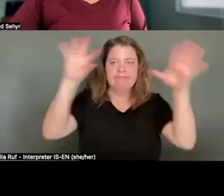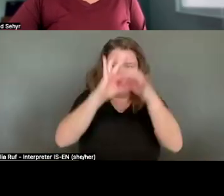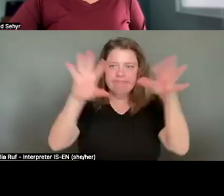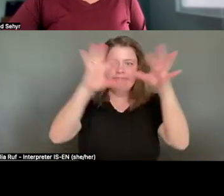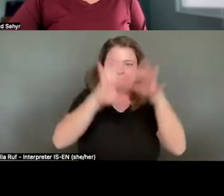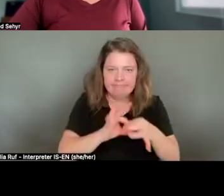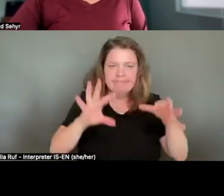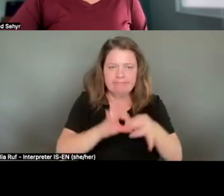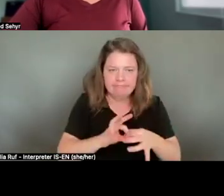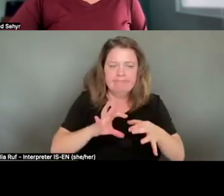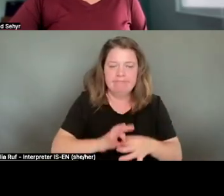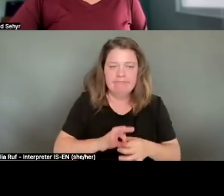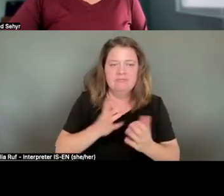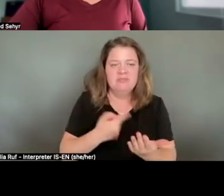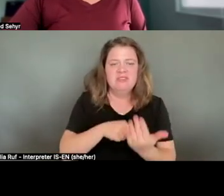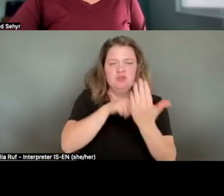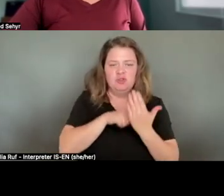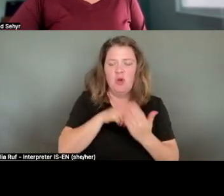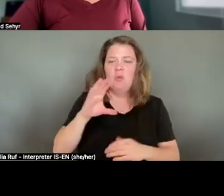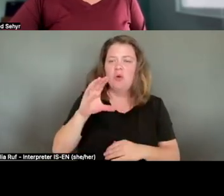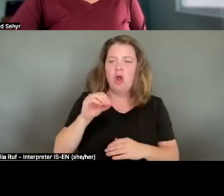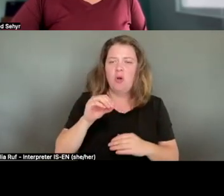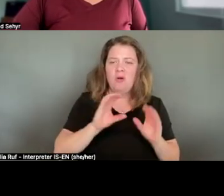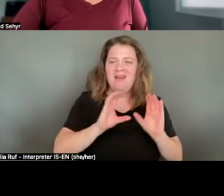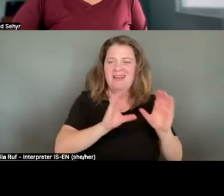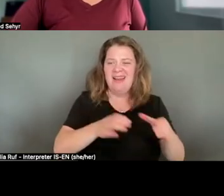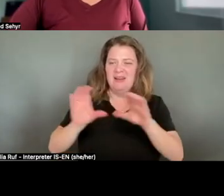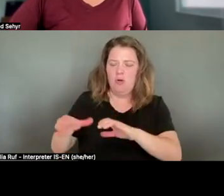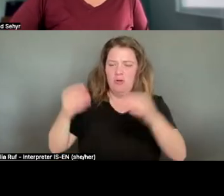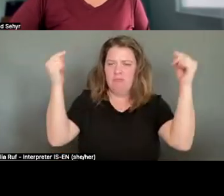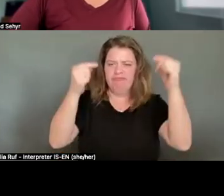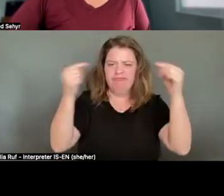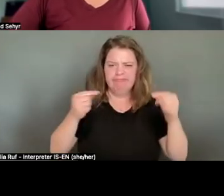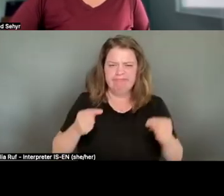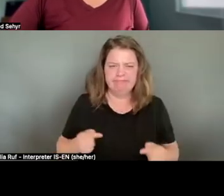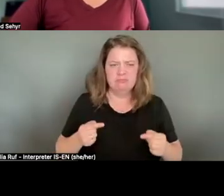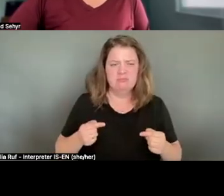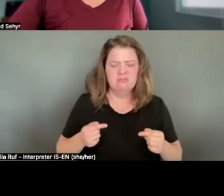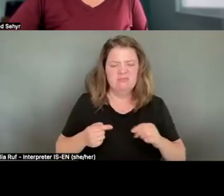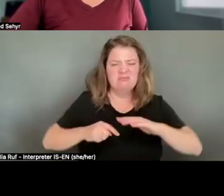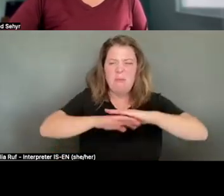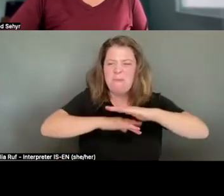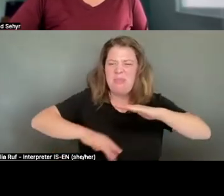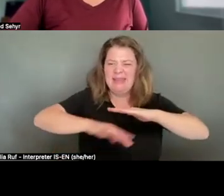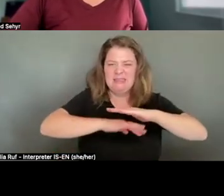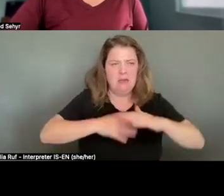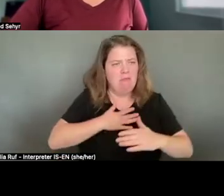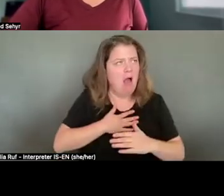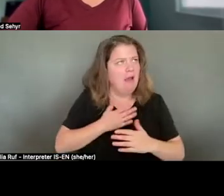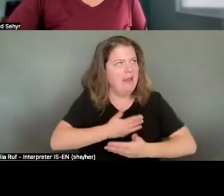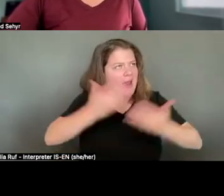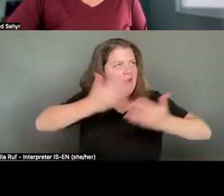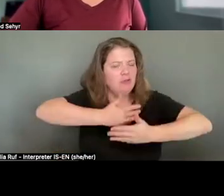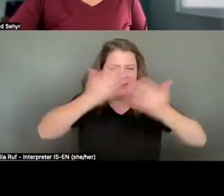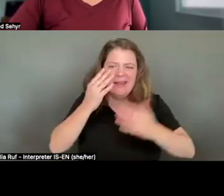really reflect core categories and basic level concepts that are rooted in everyday experiences.